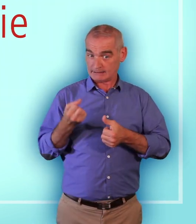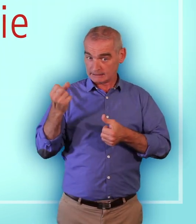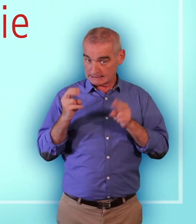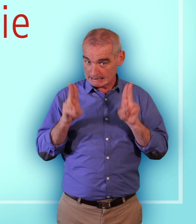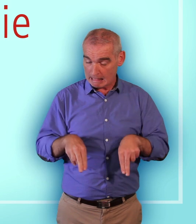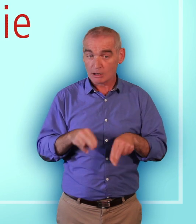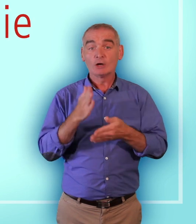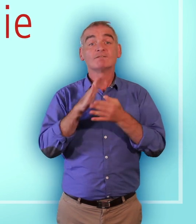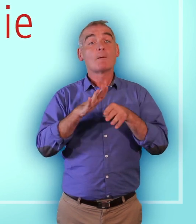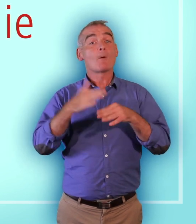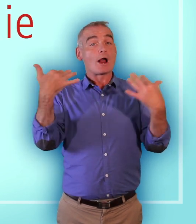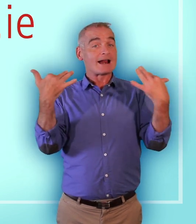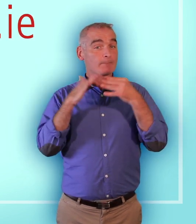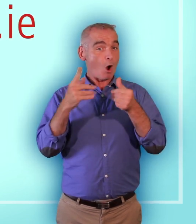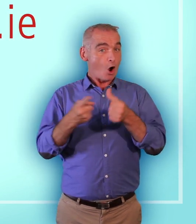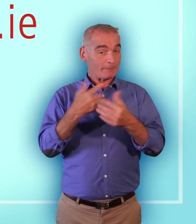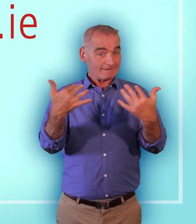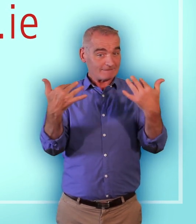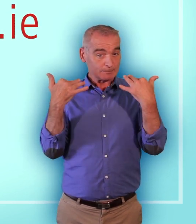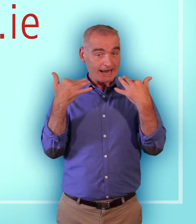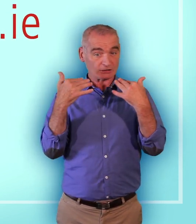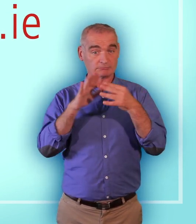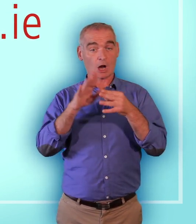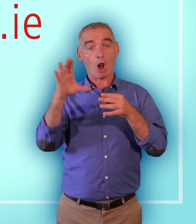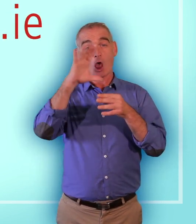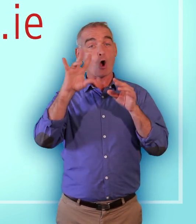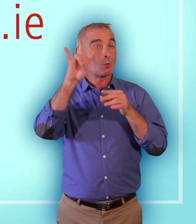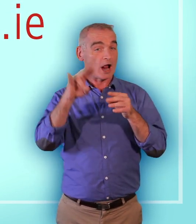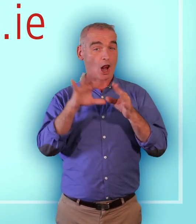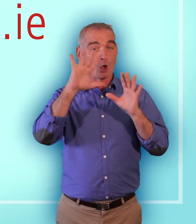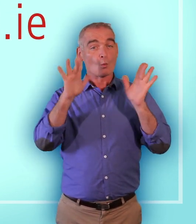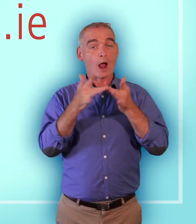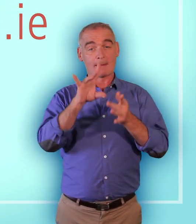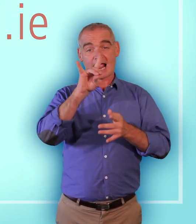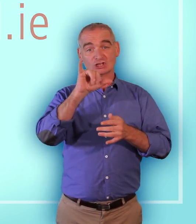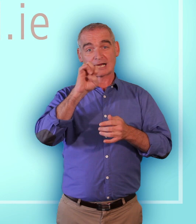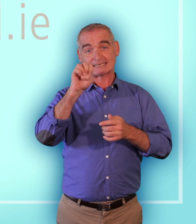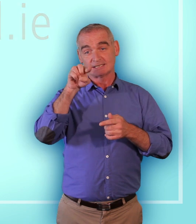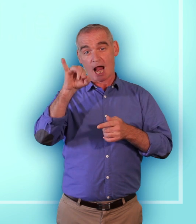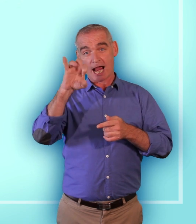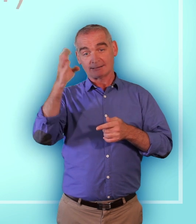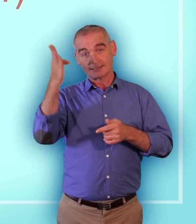For more information on automatic entitlement and other questions, visit medicalcard.ie.